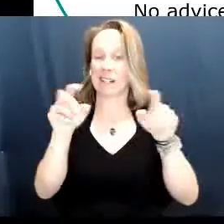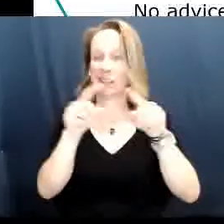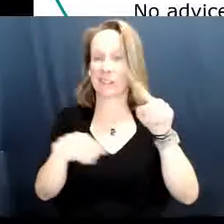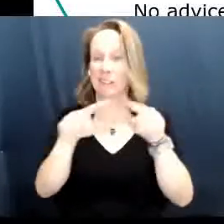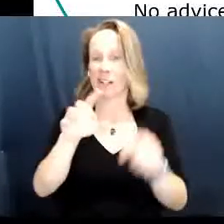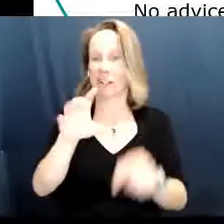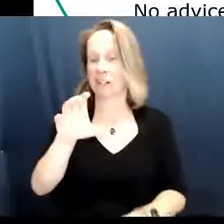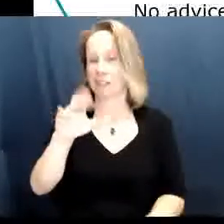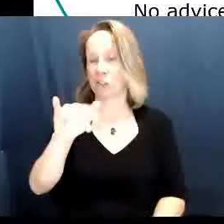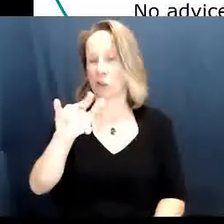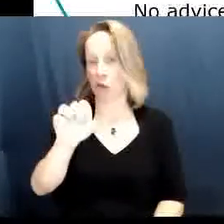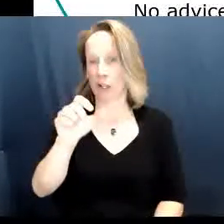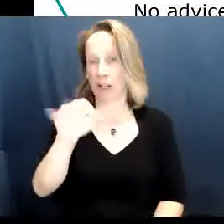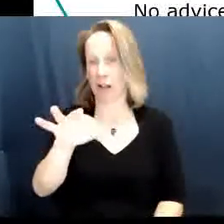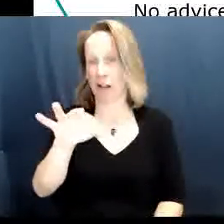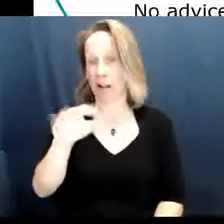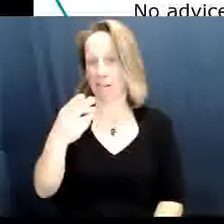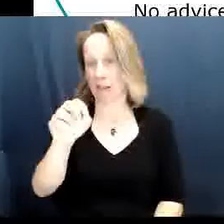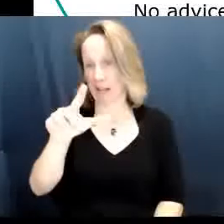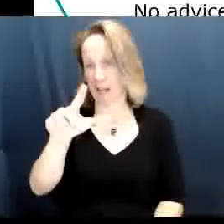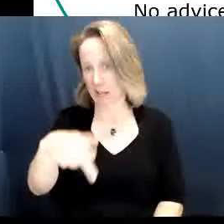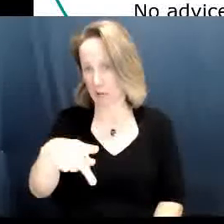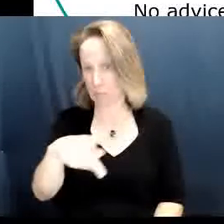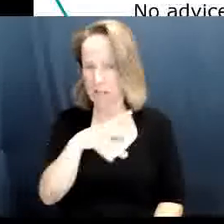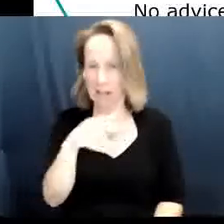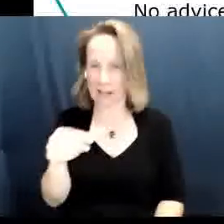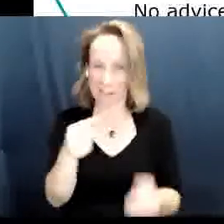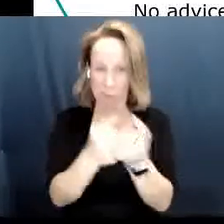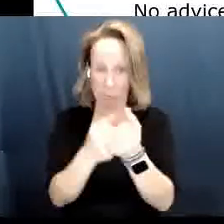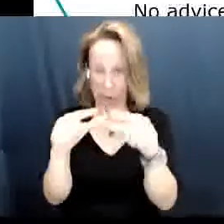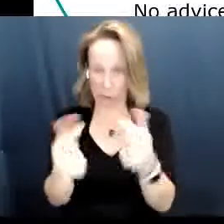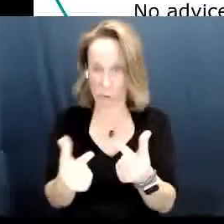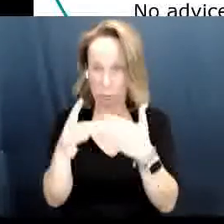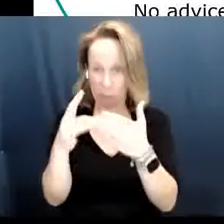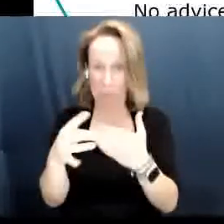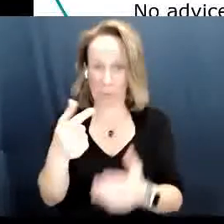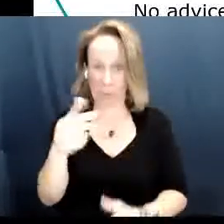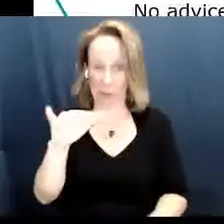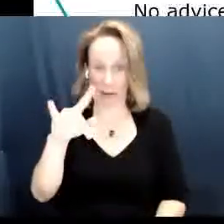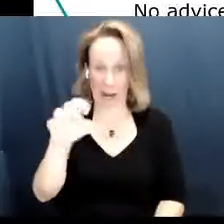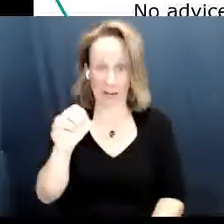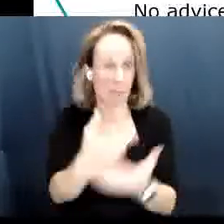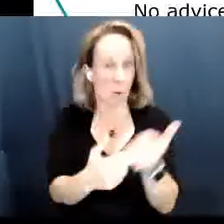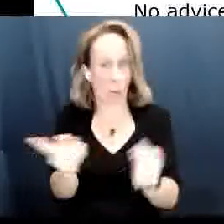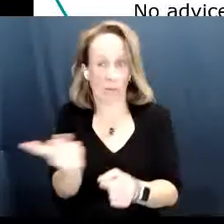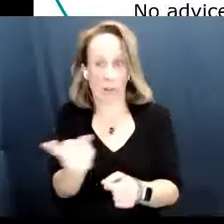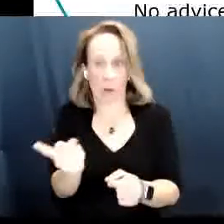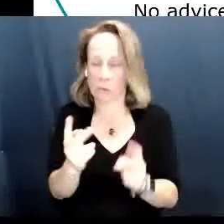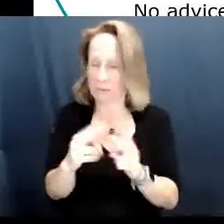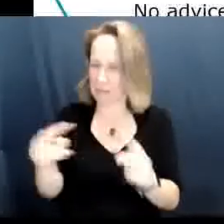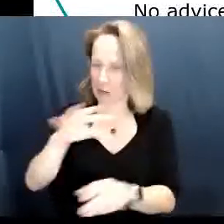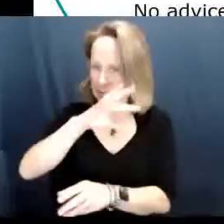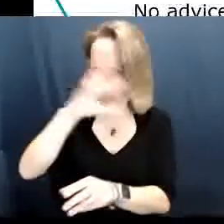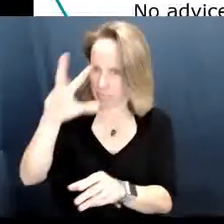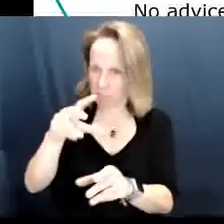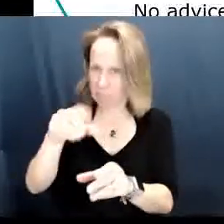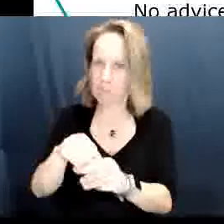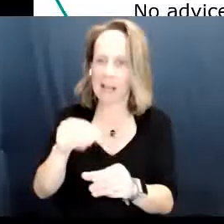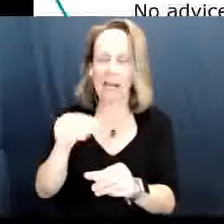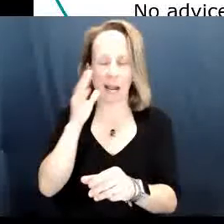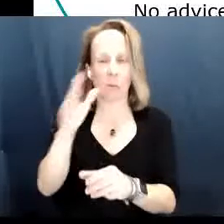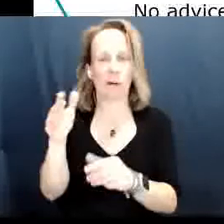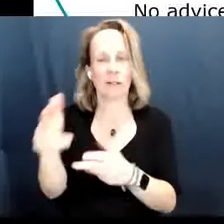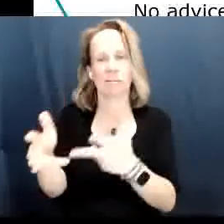Sexual Assault Support Group Guides. So both of these guides are very comprehensive, and I will be referencing them a lot during